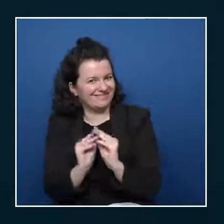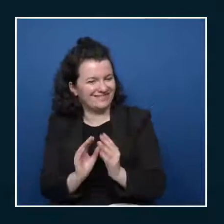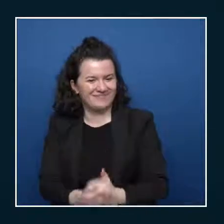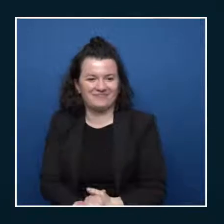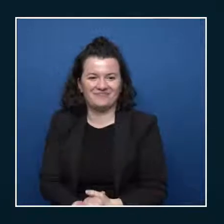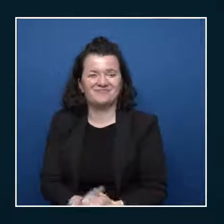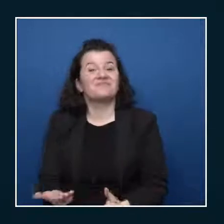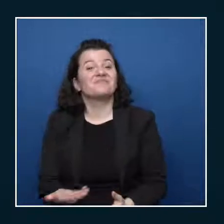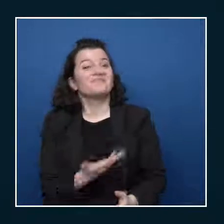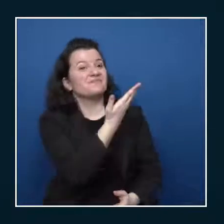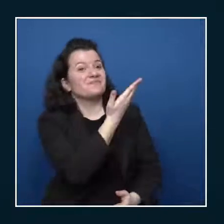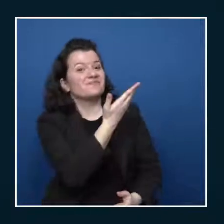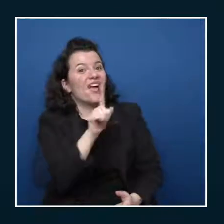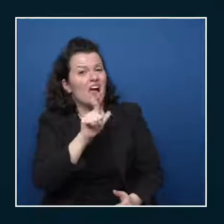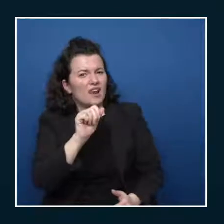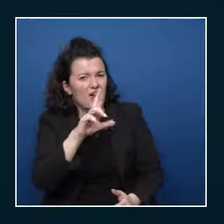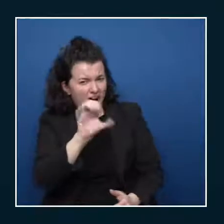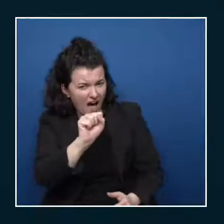morning, that's right.